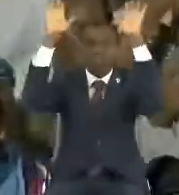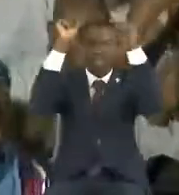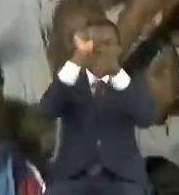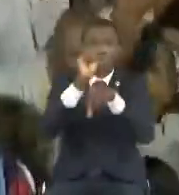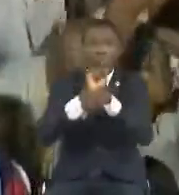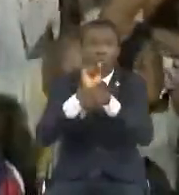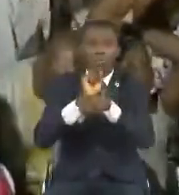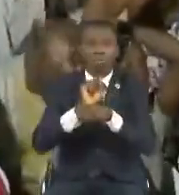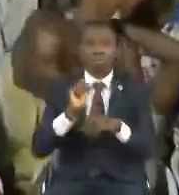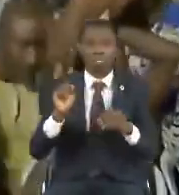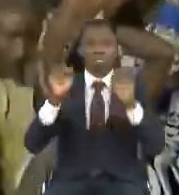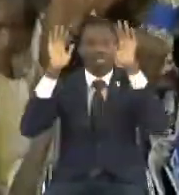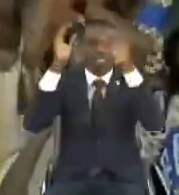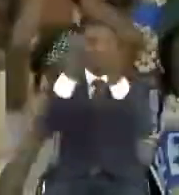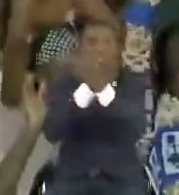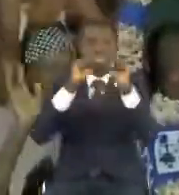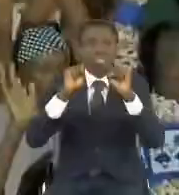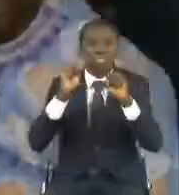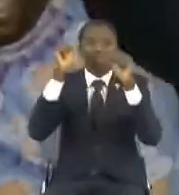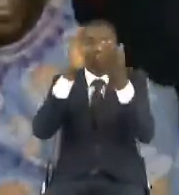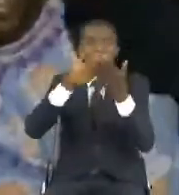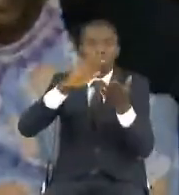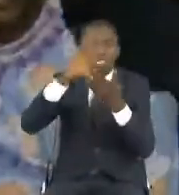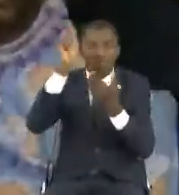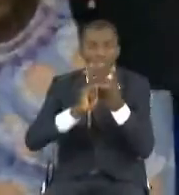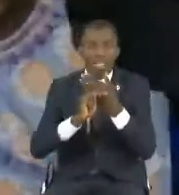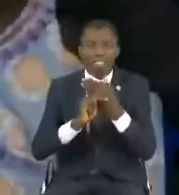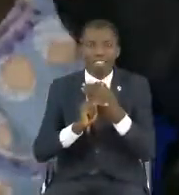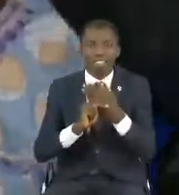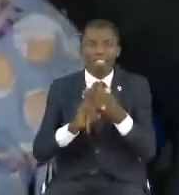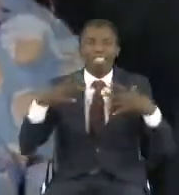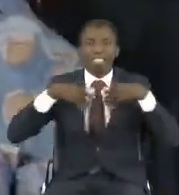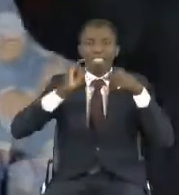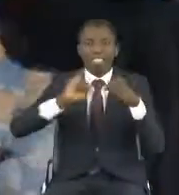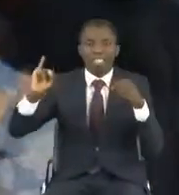Salvation. Forgiveness. Healing.